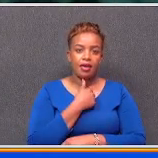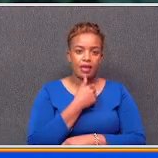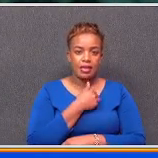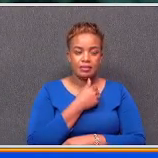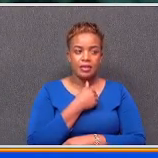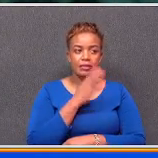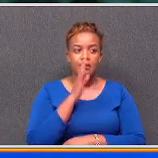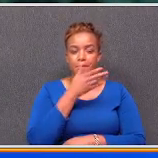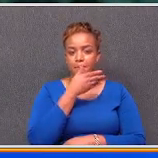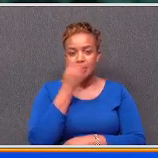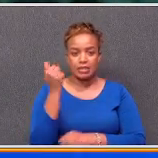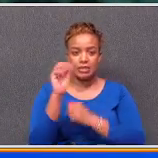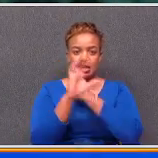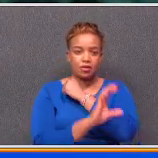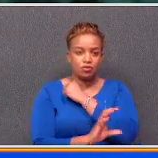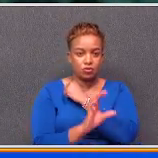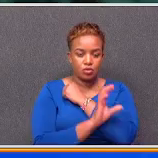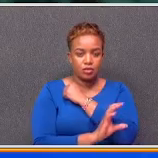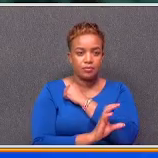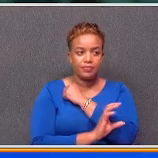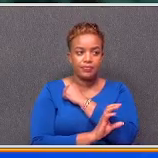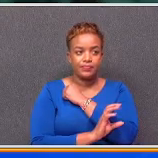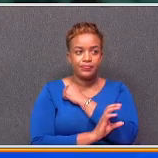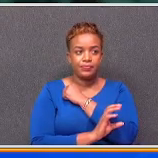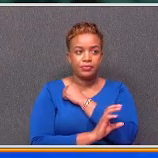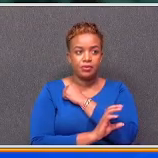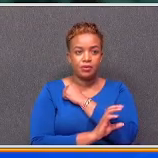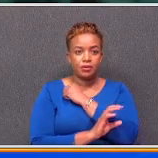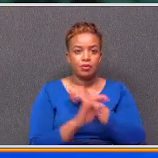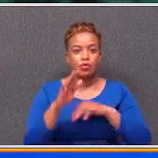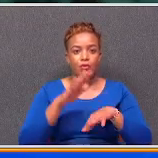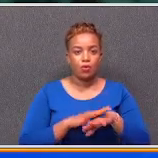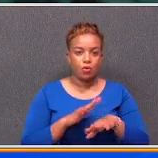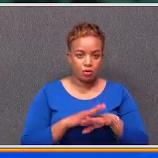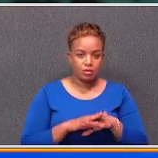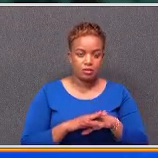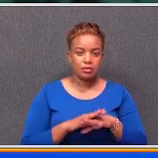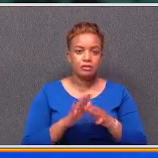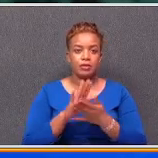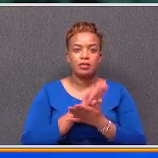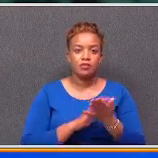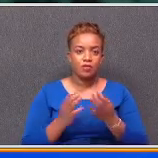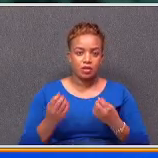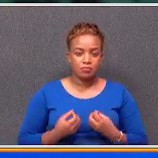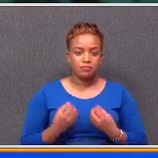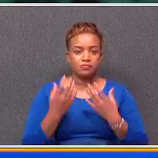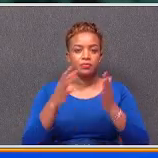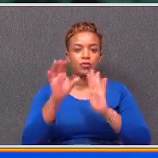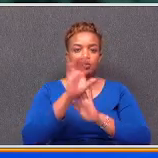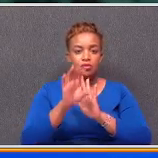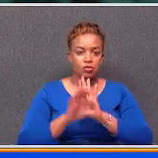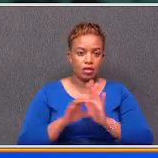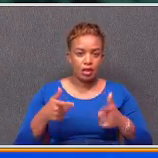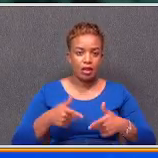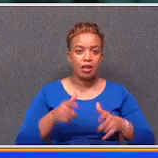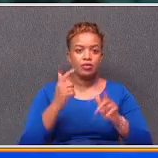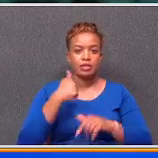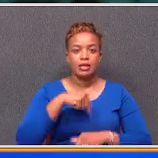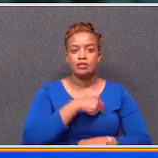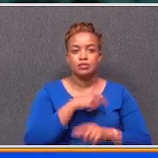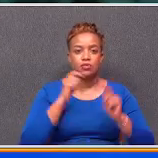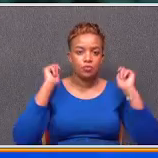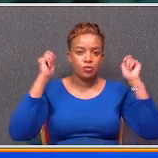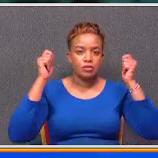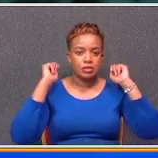is the best country when it comes to space of expression. So our constitution allows us to protest. Article 37